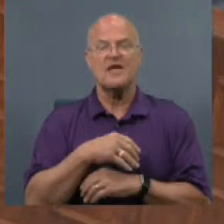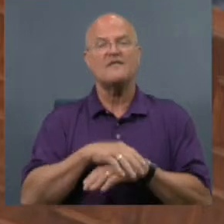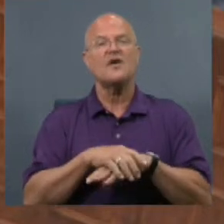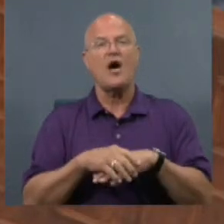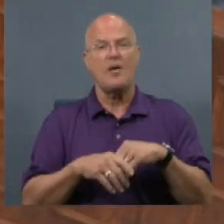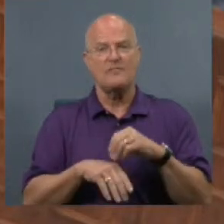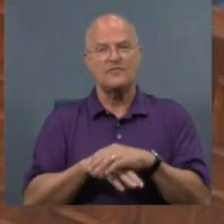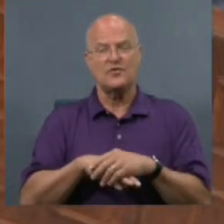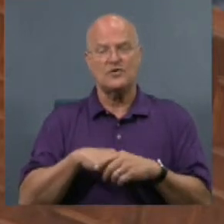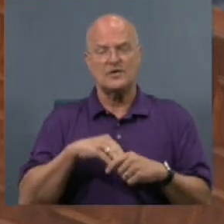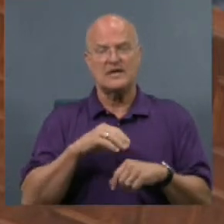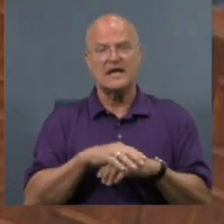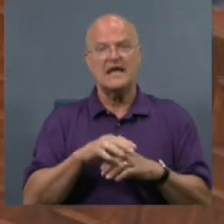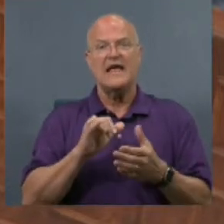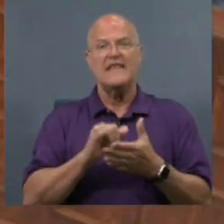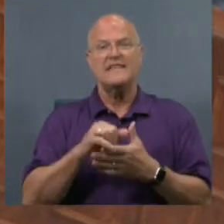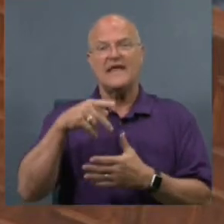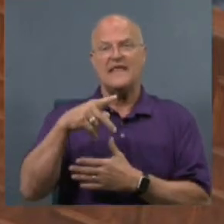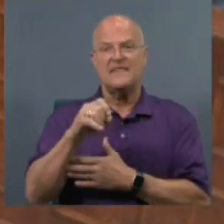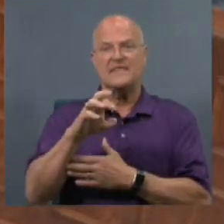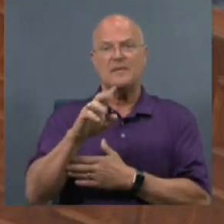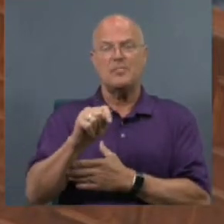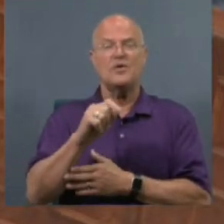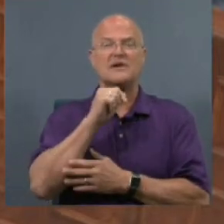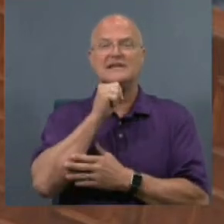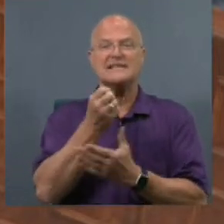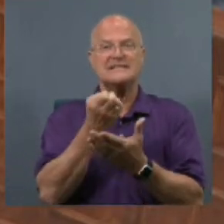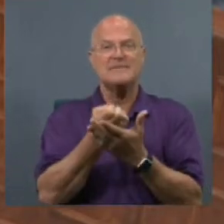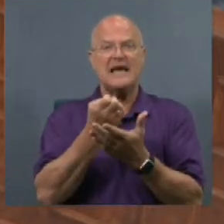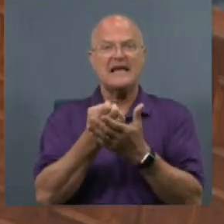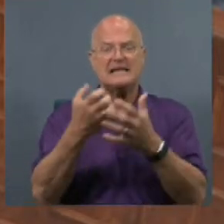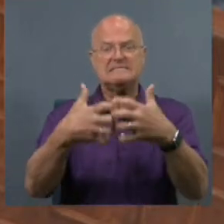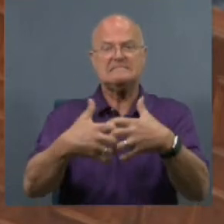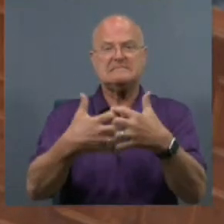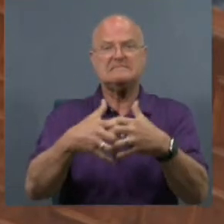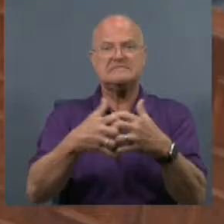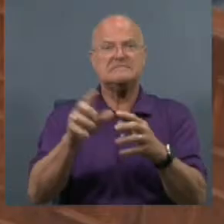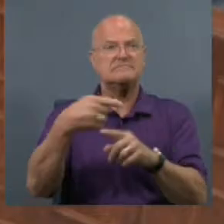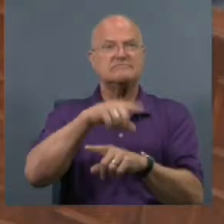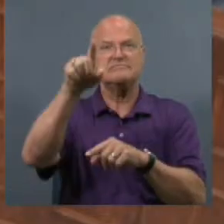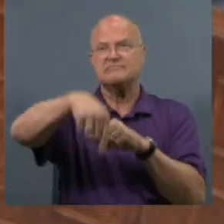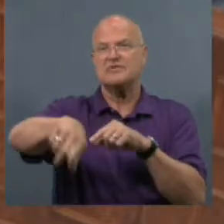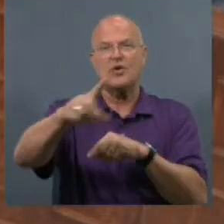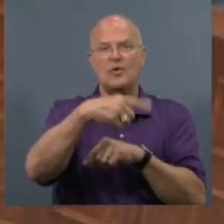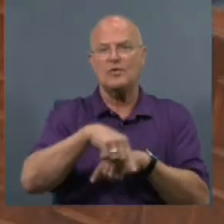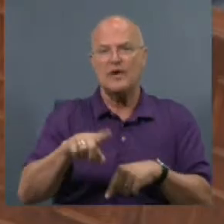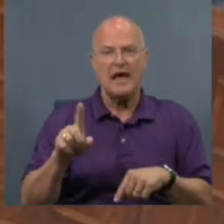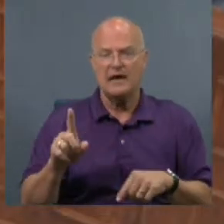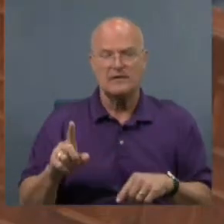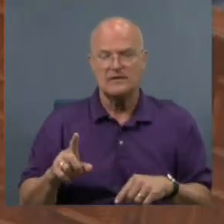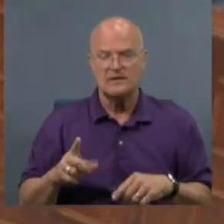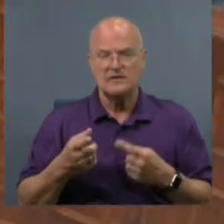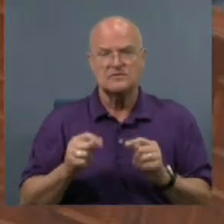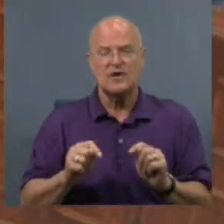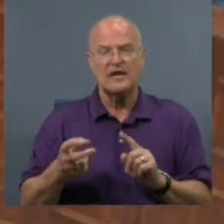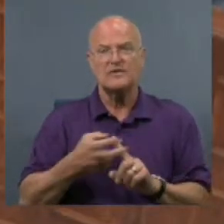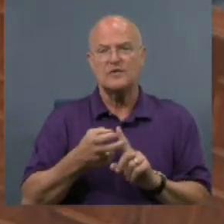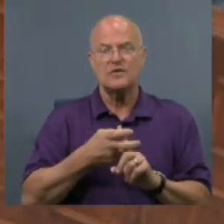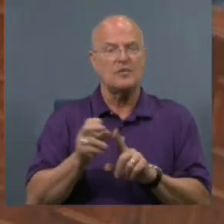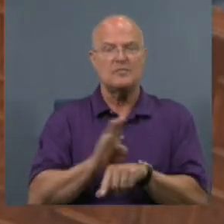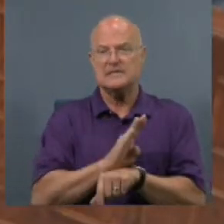comfort. The port is not some economic engine that's just willy-nilly trying to